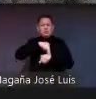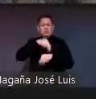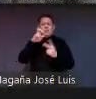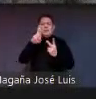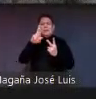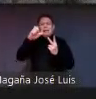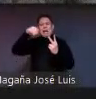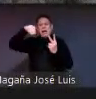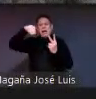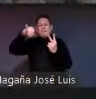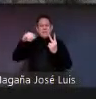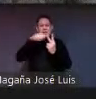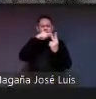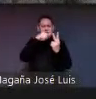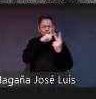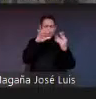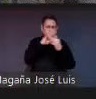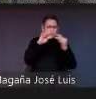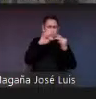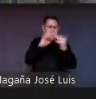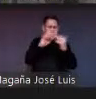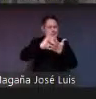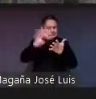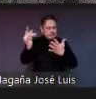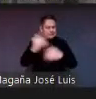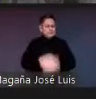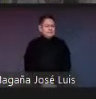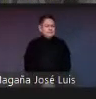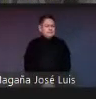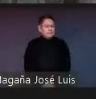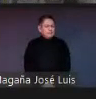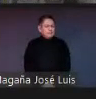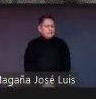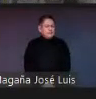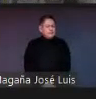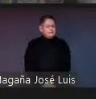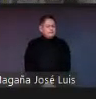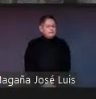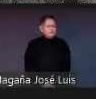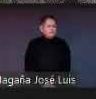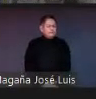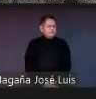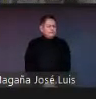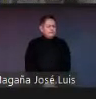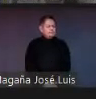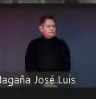Imperial College London, who will begin this session.